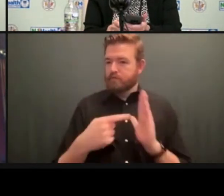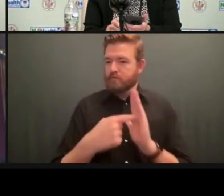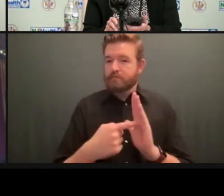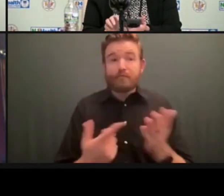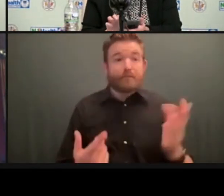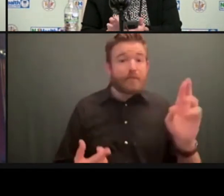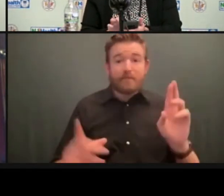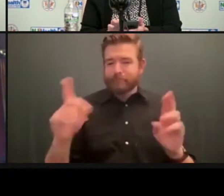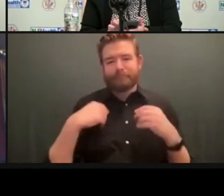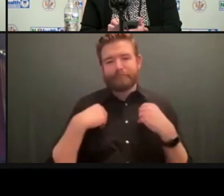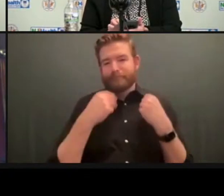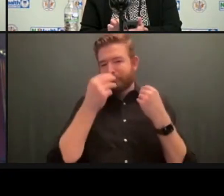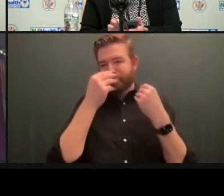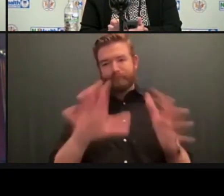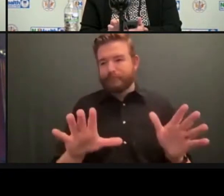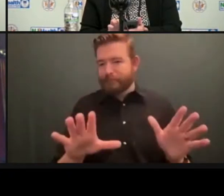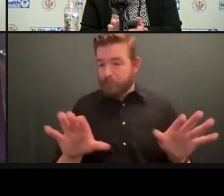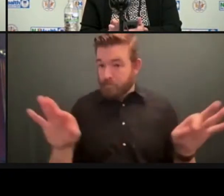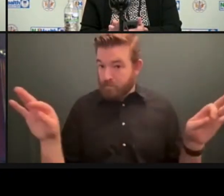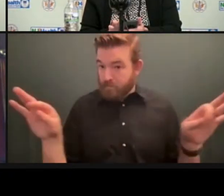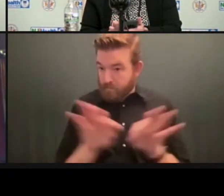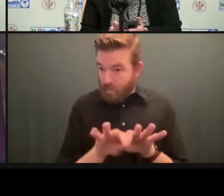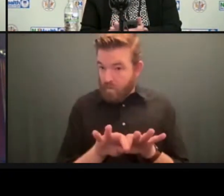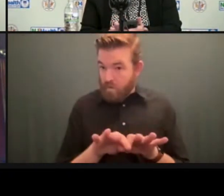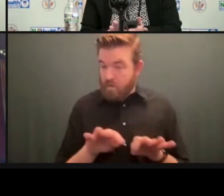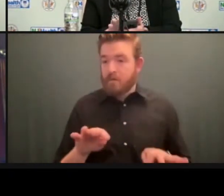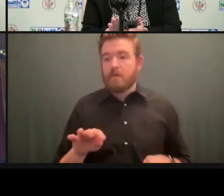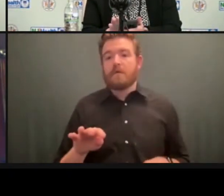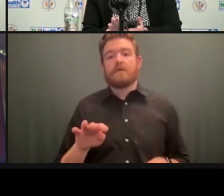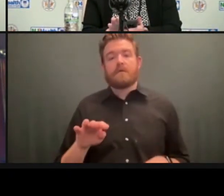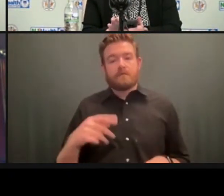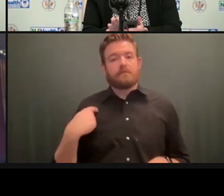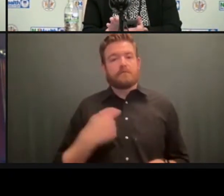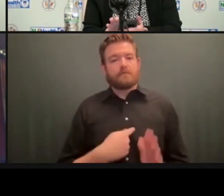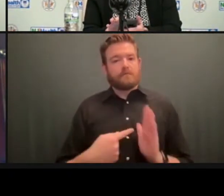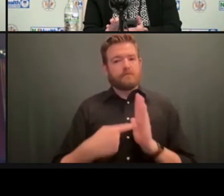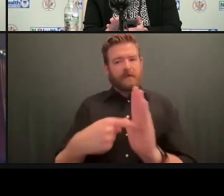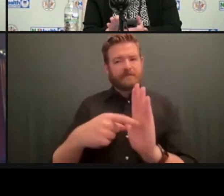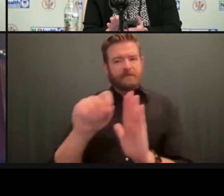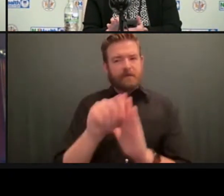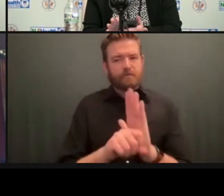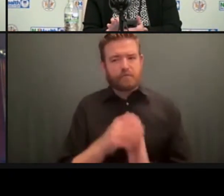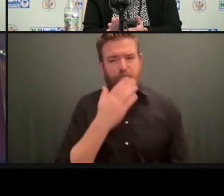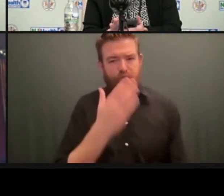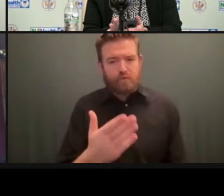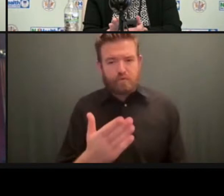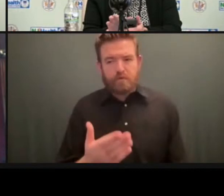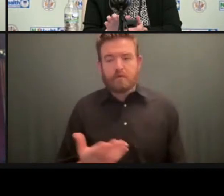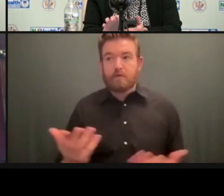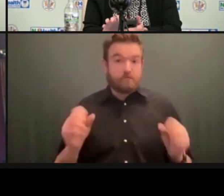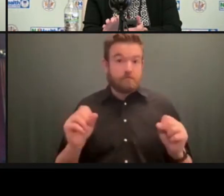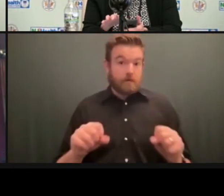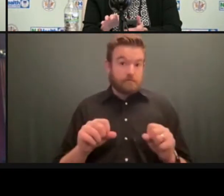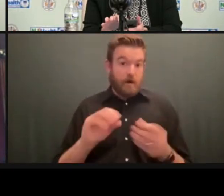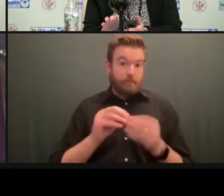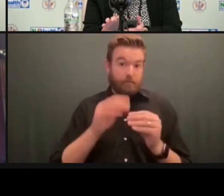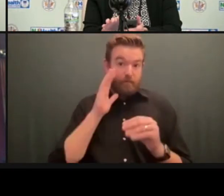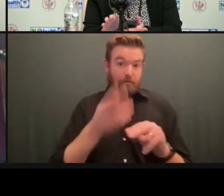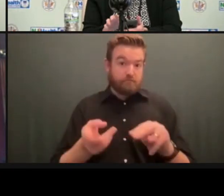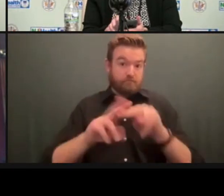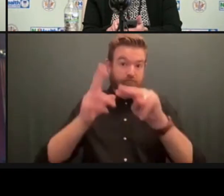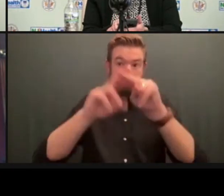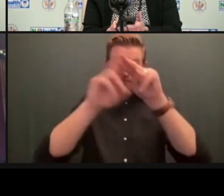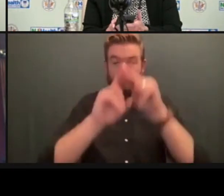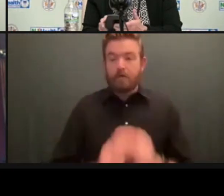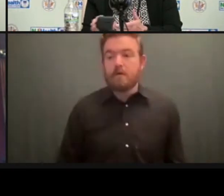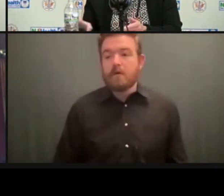hope that number goes up in the decades ahead. And I've got no comment on the case. I